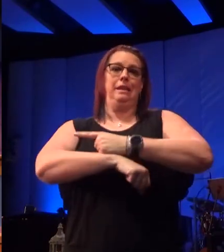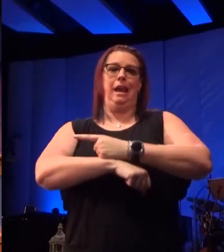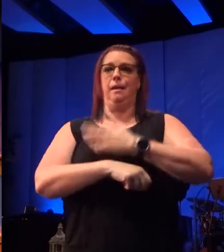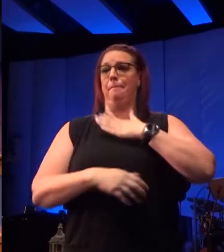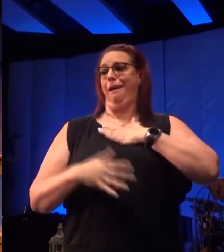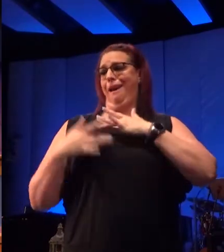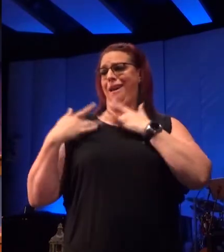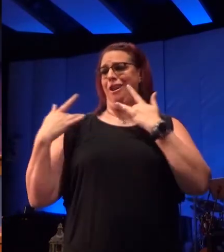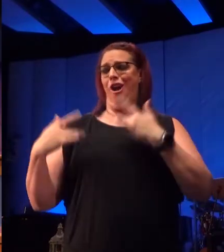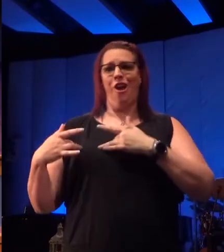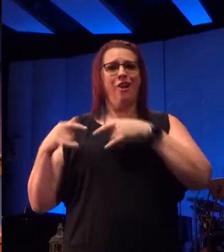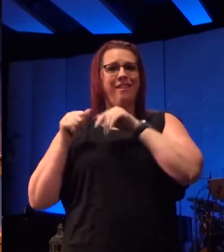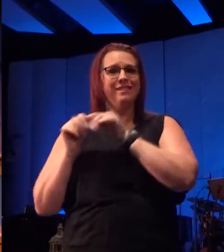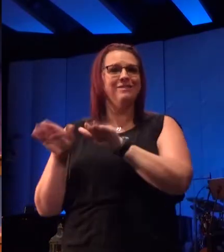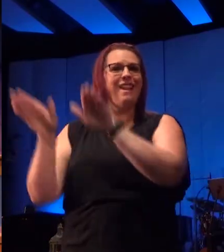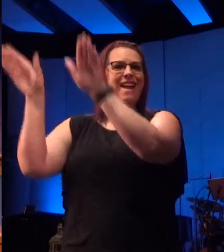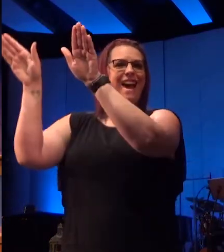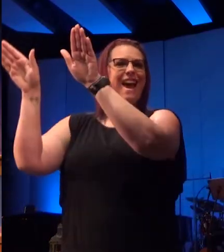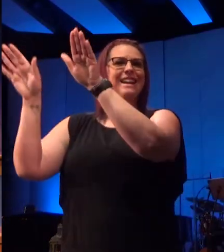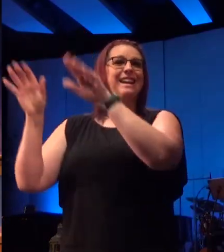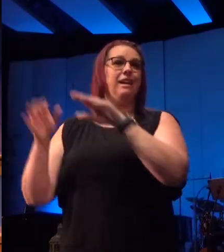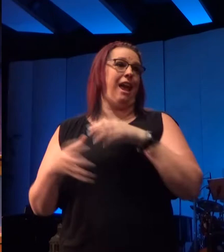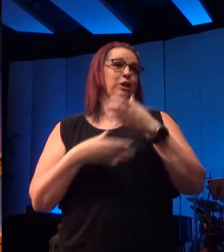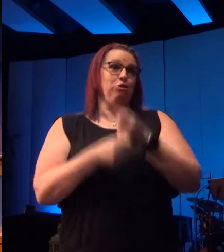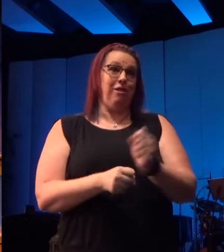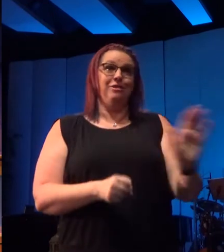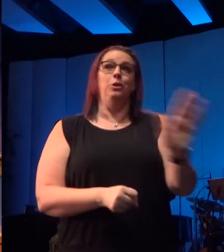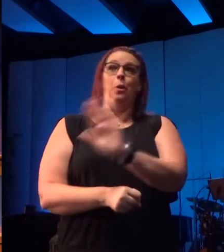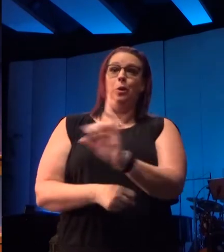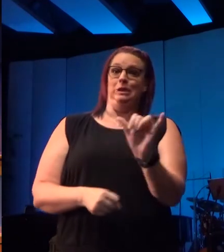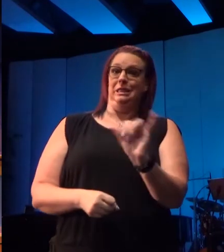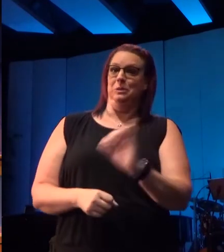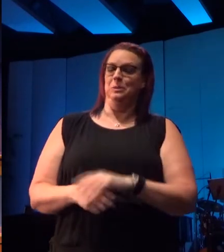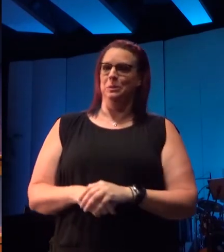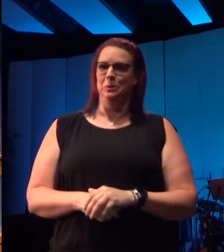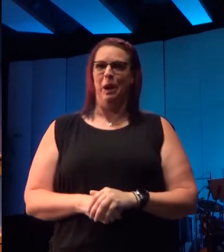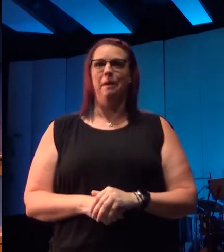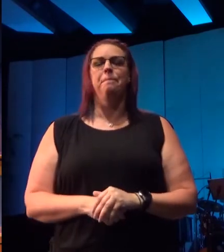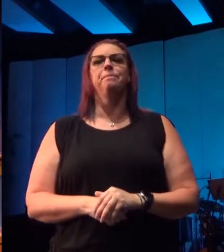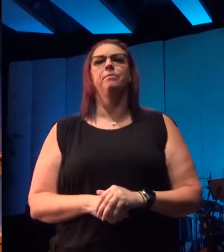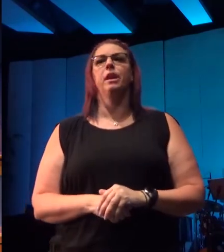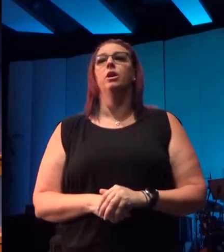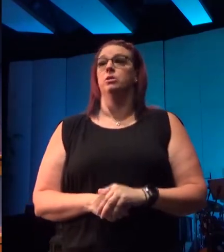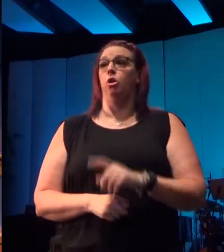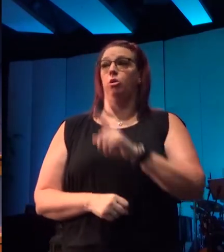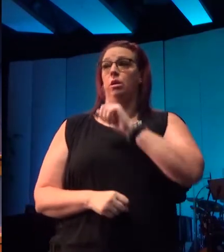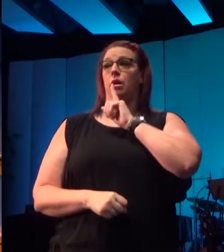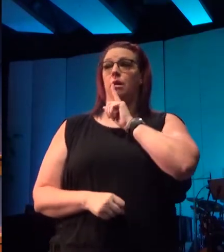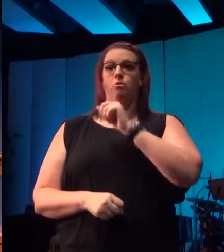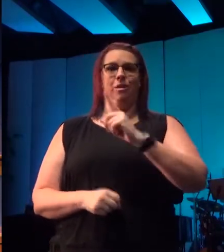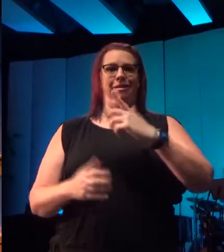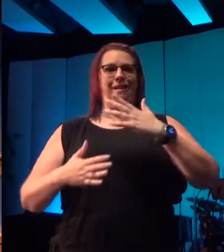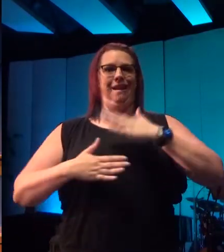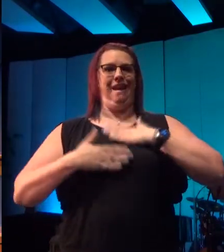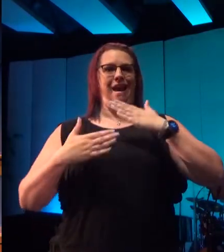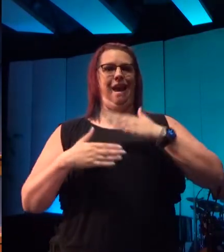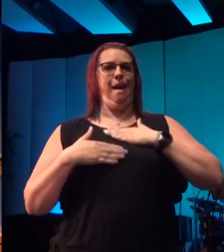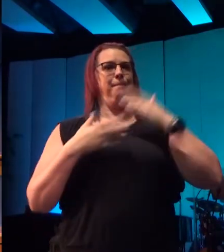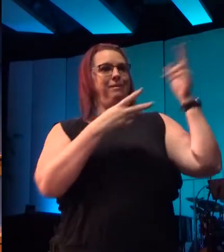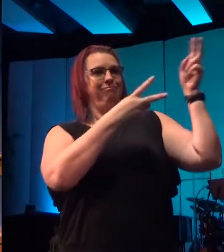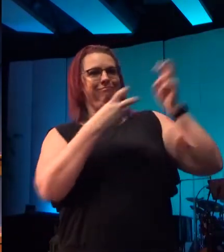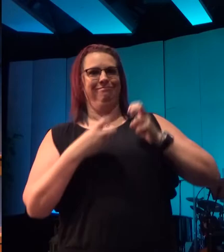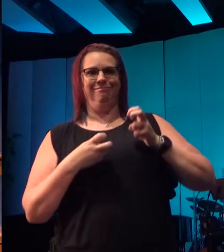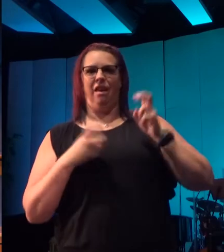is soaring with that, as I trust yours is as well. I was so happy to inherit that title, Metaphysical